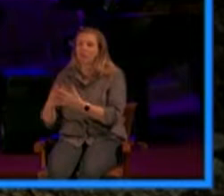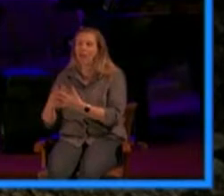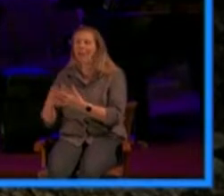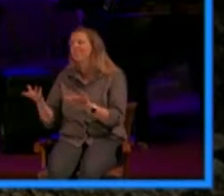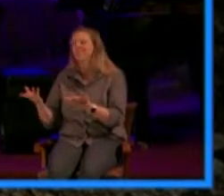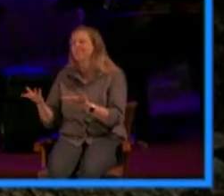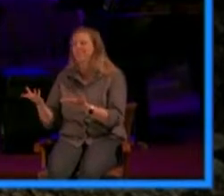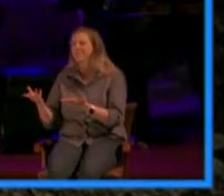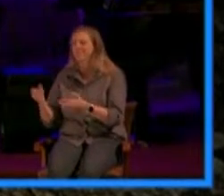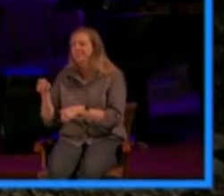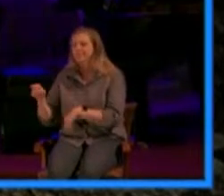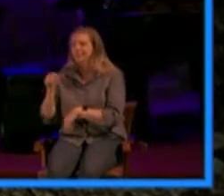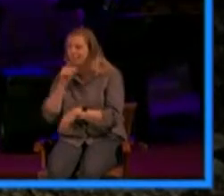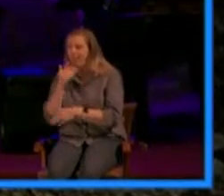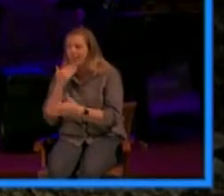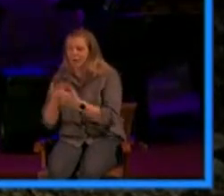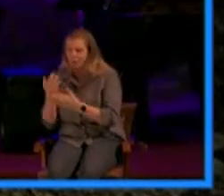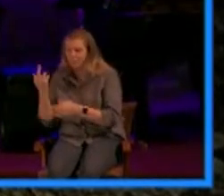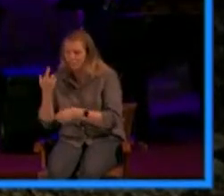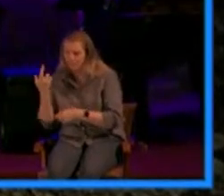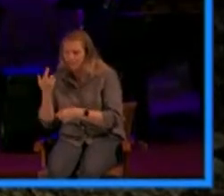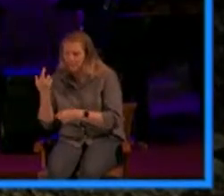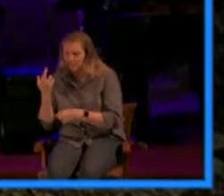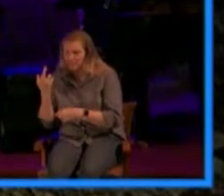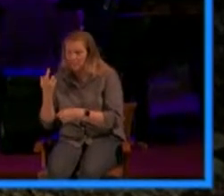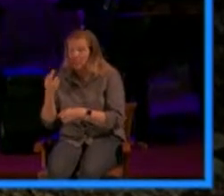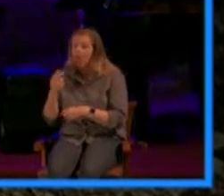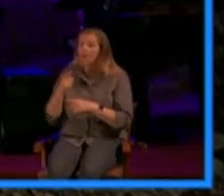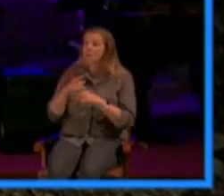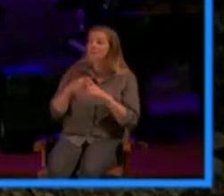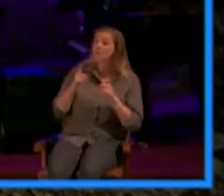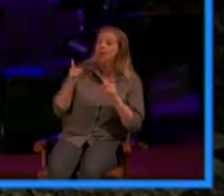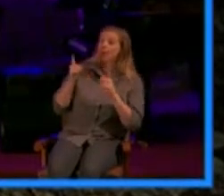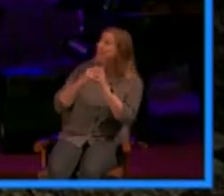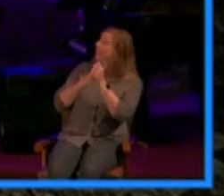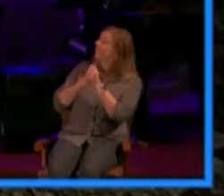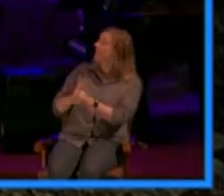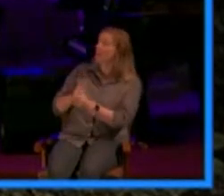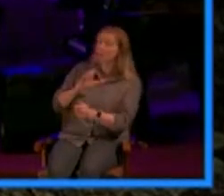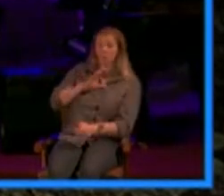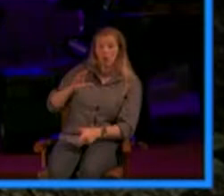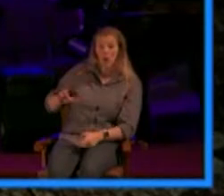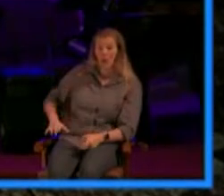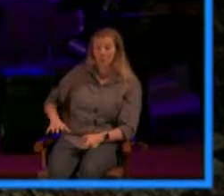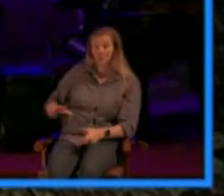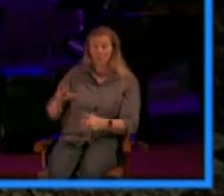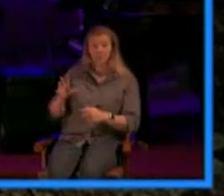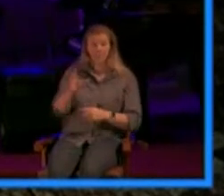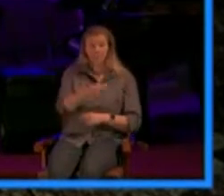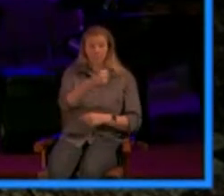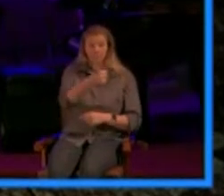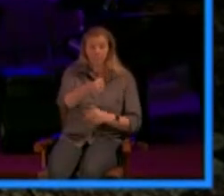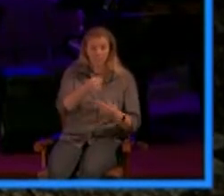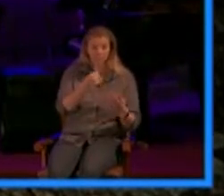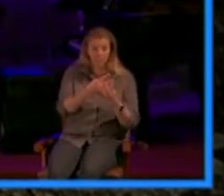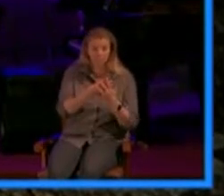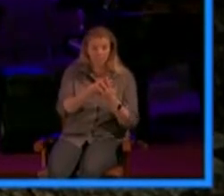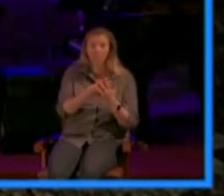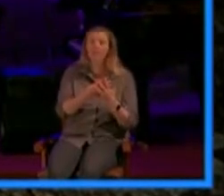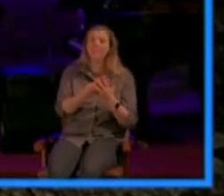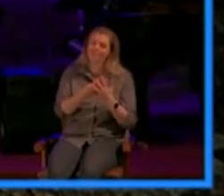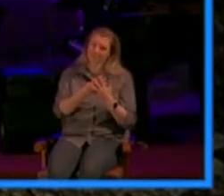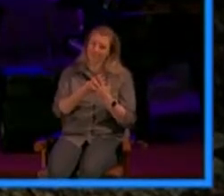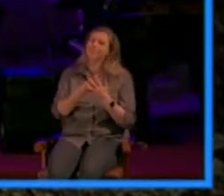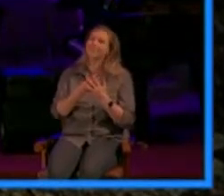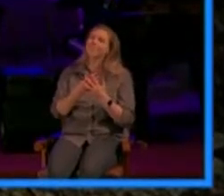a Christian, let them not be ashamed, but let them glorify God in that name. And then the Apostle